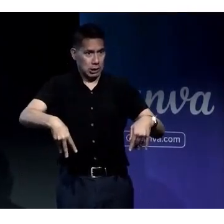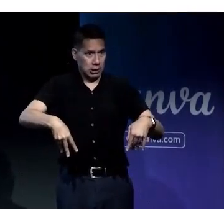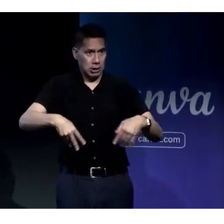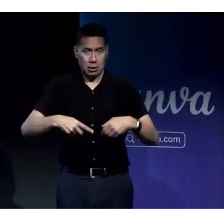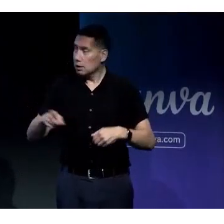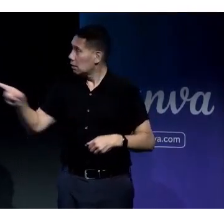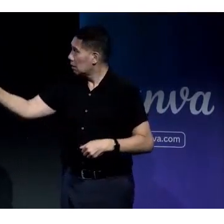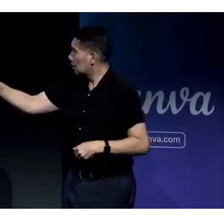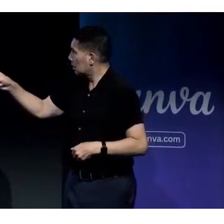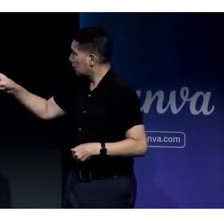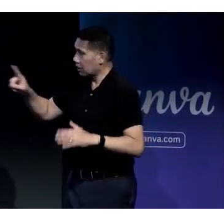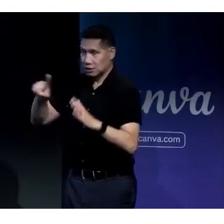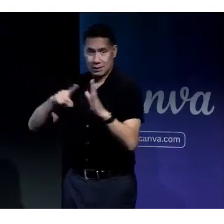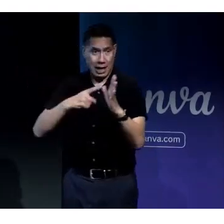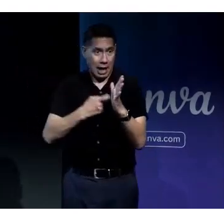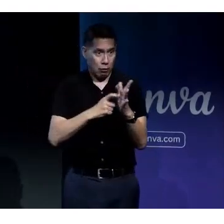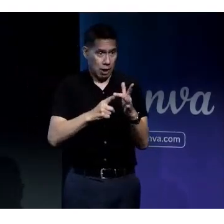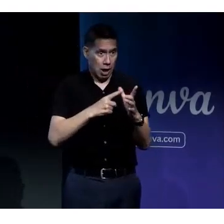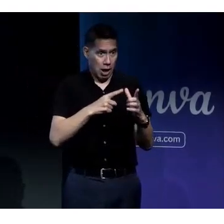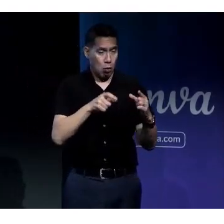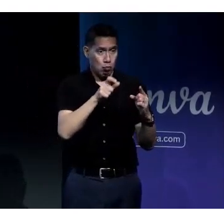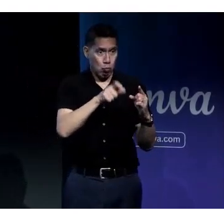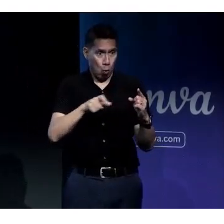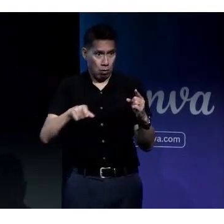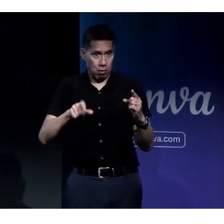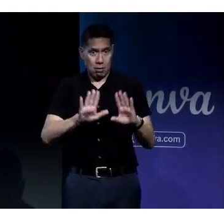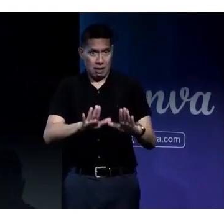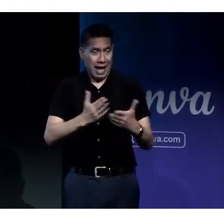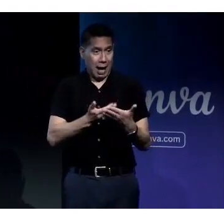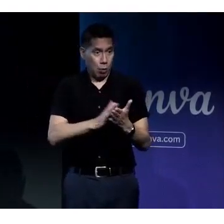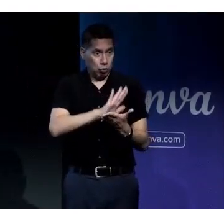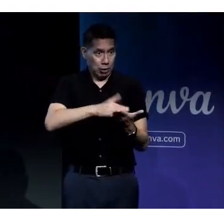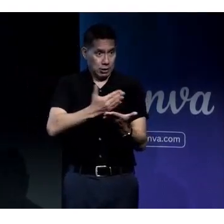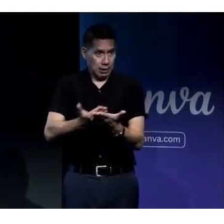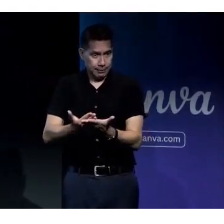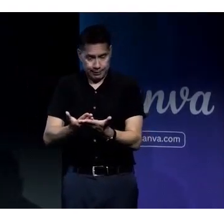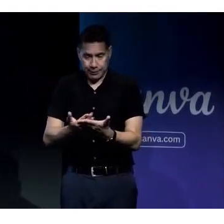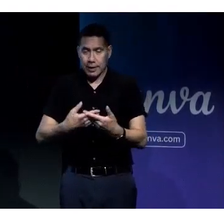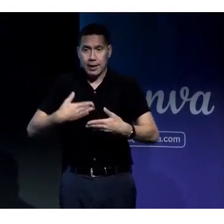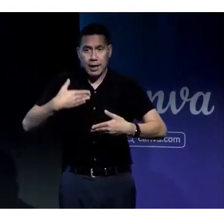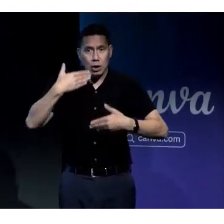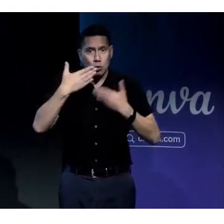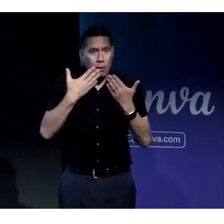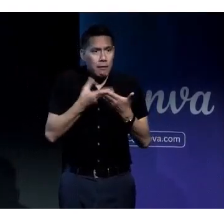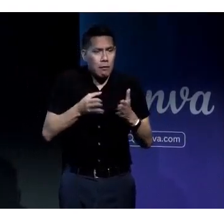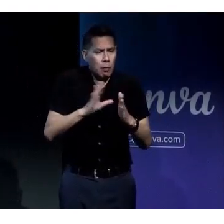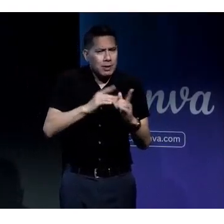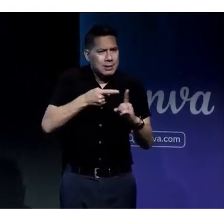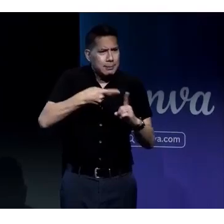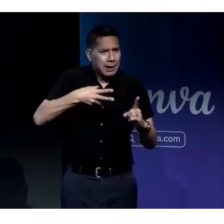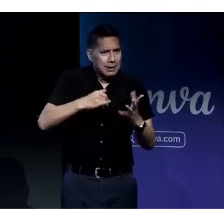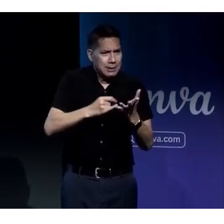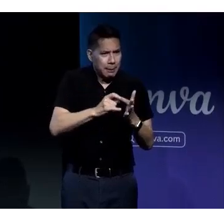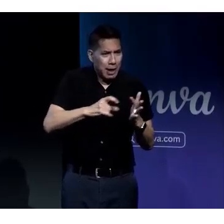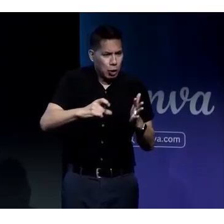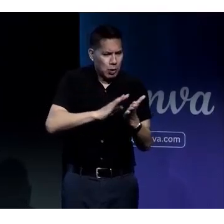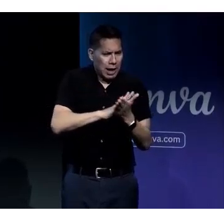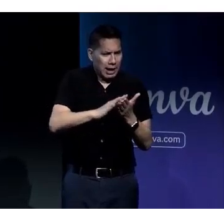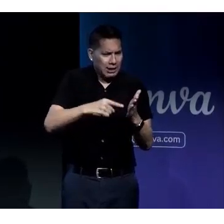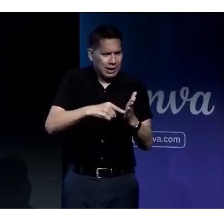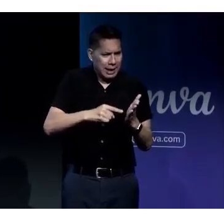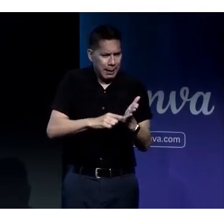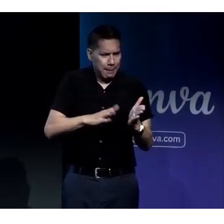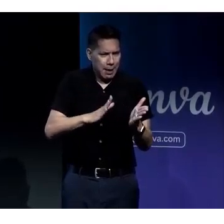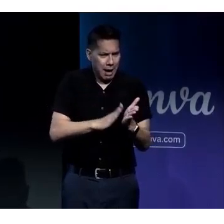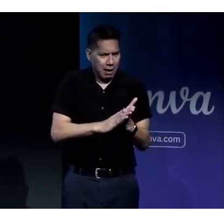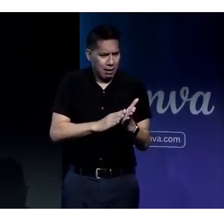has those ARIA roles. The way that that's translated is described by the spec called HTML ARIA,